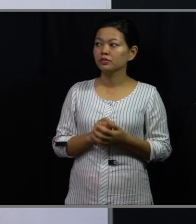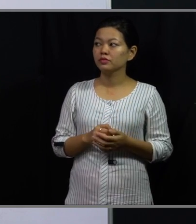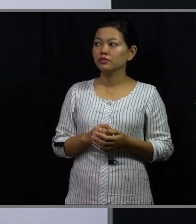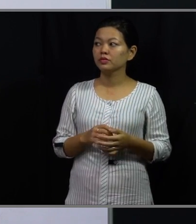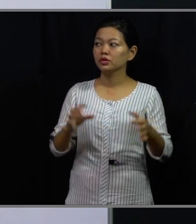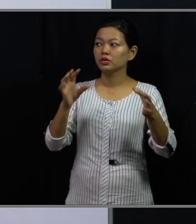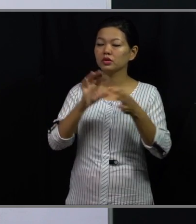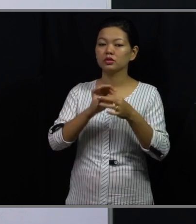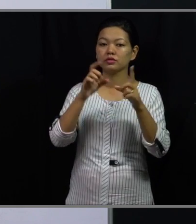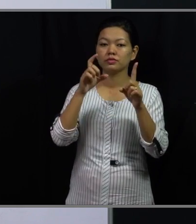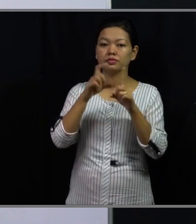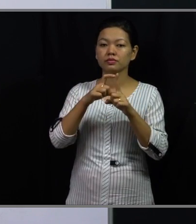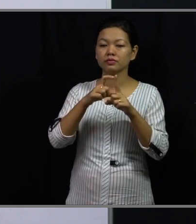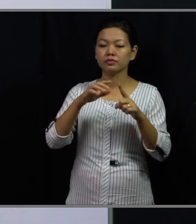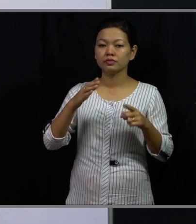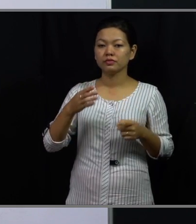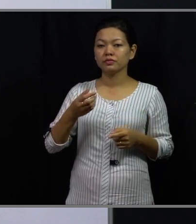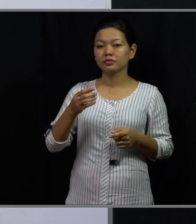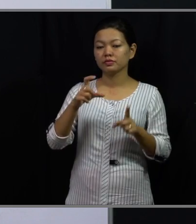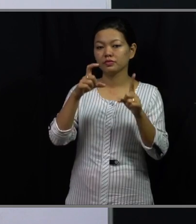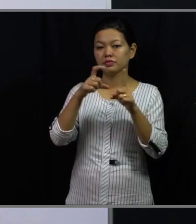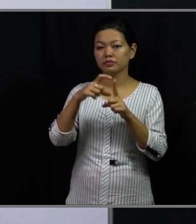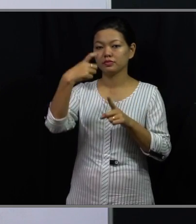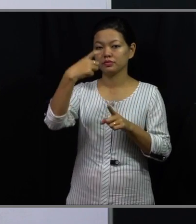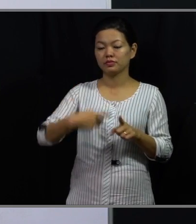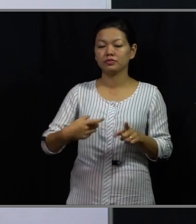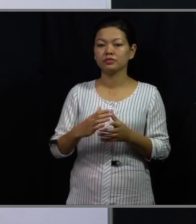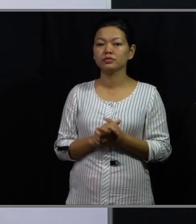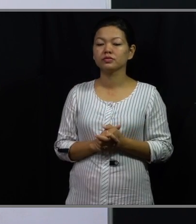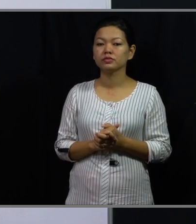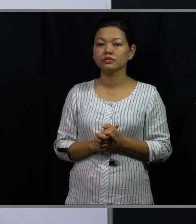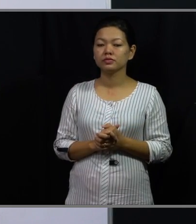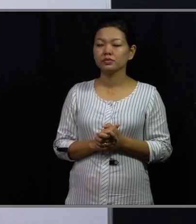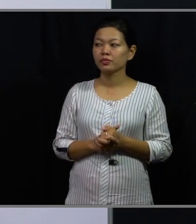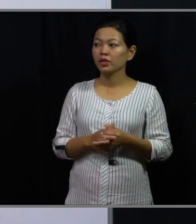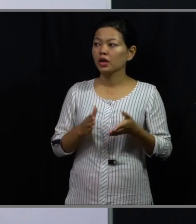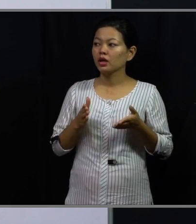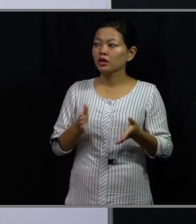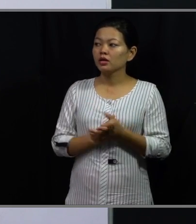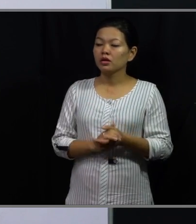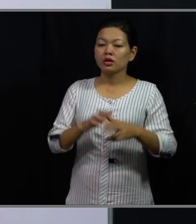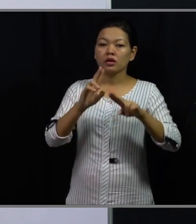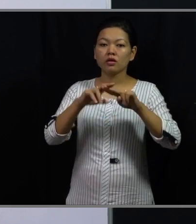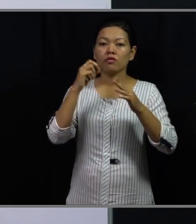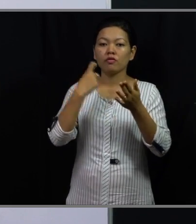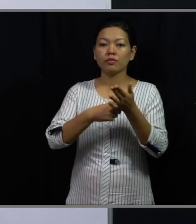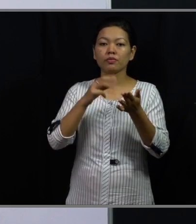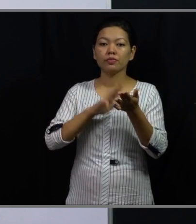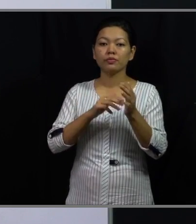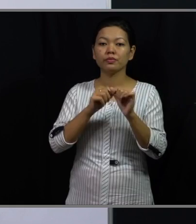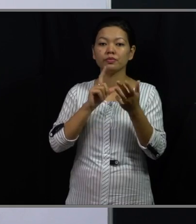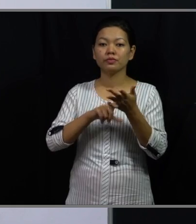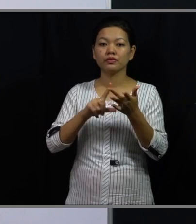be discussing about the formalistic and the scientific school of thought and the relationship